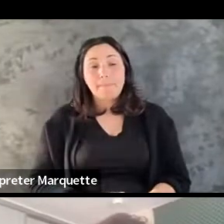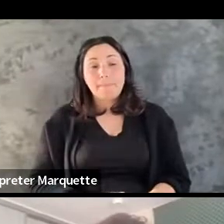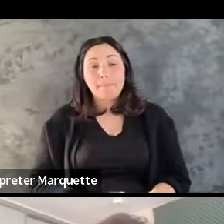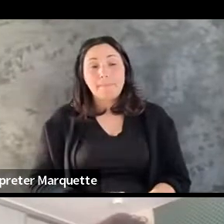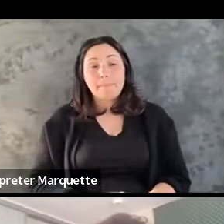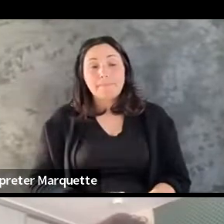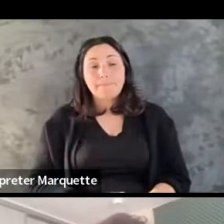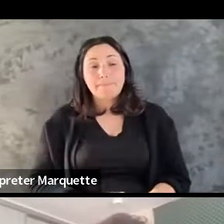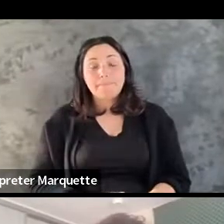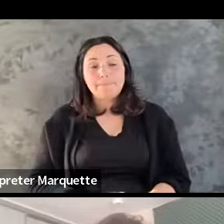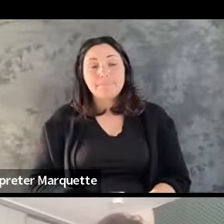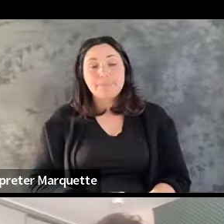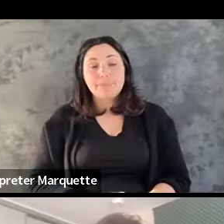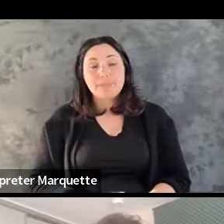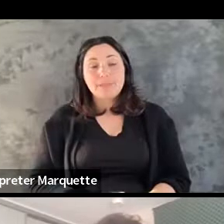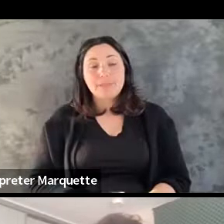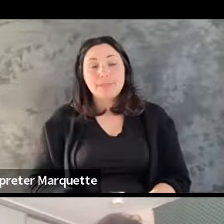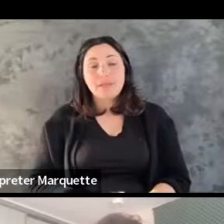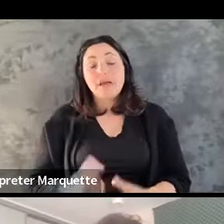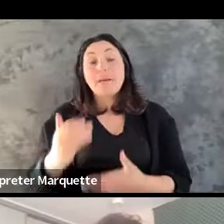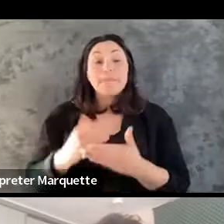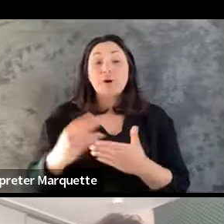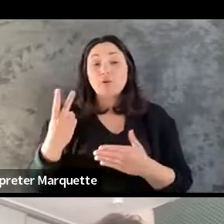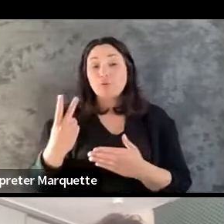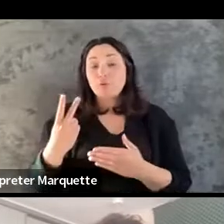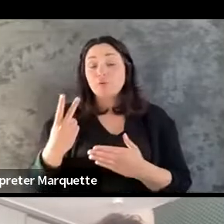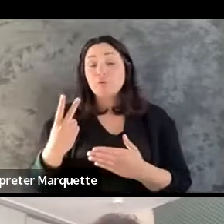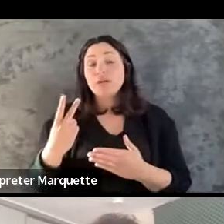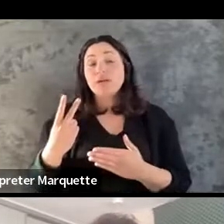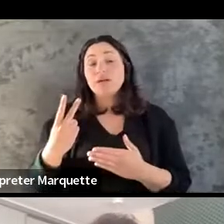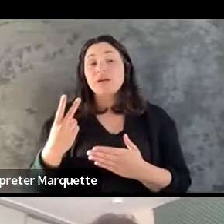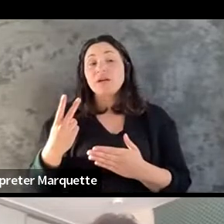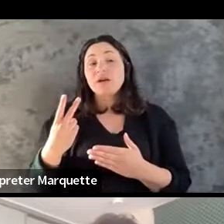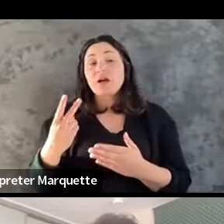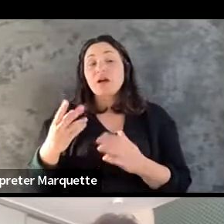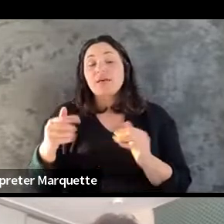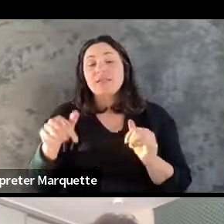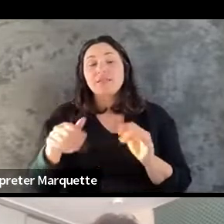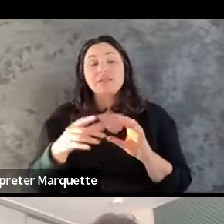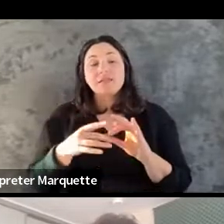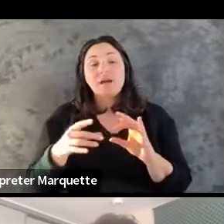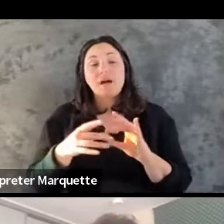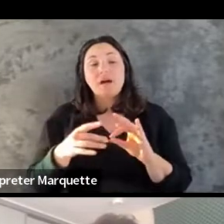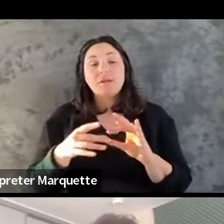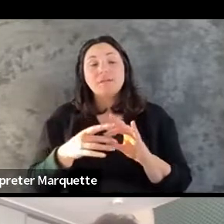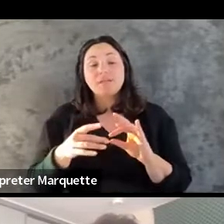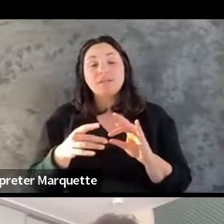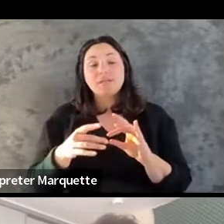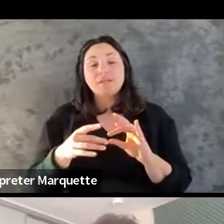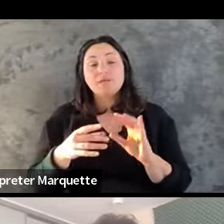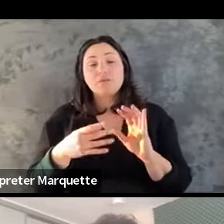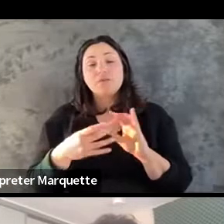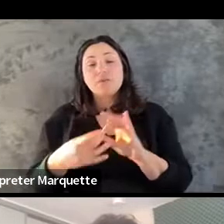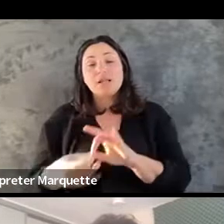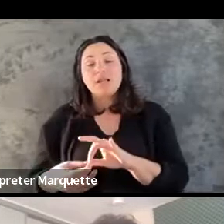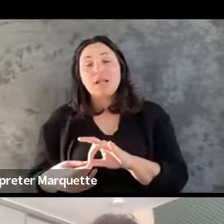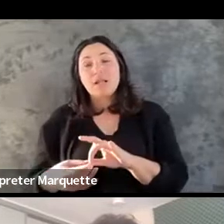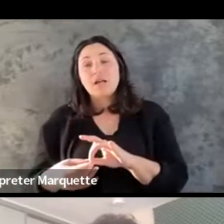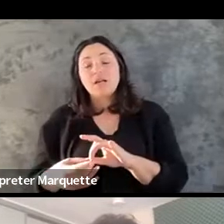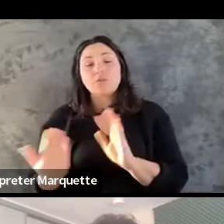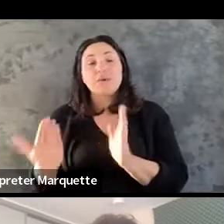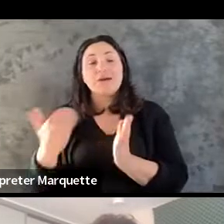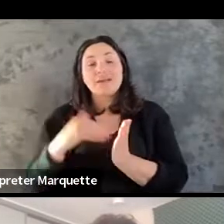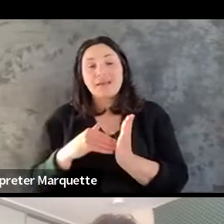microphone. Okay, so part two. So these comments are relate to,